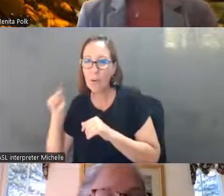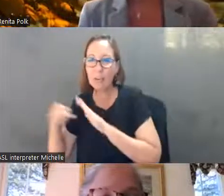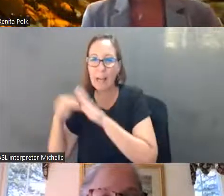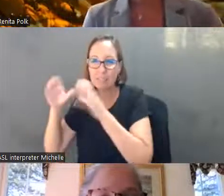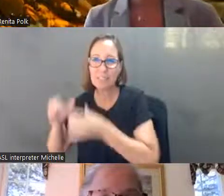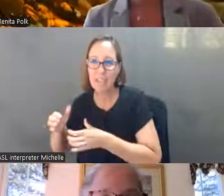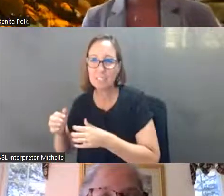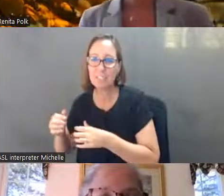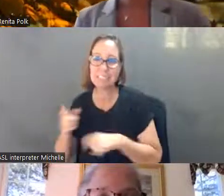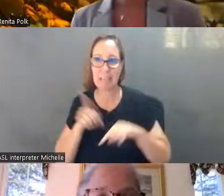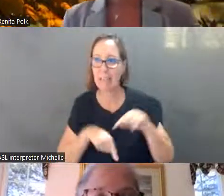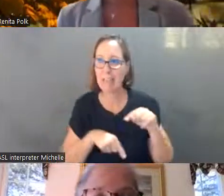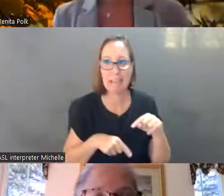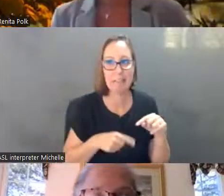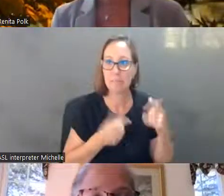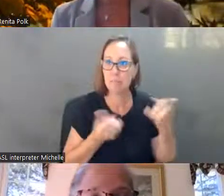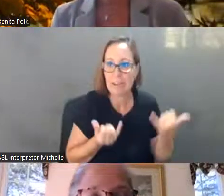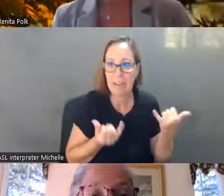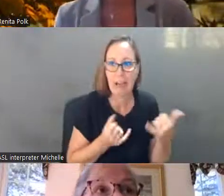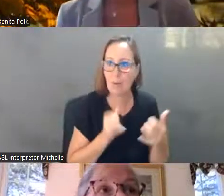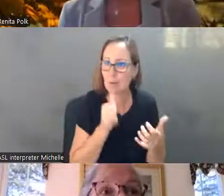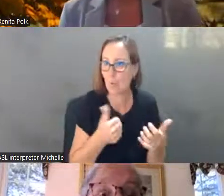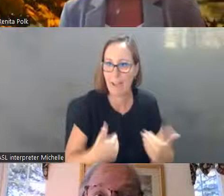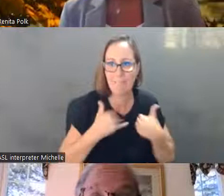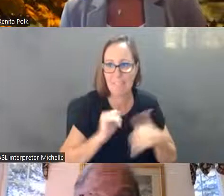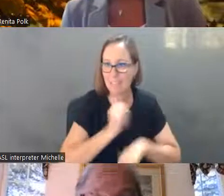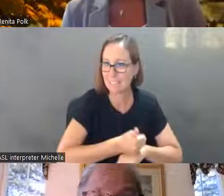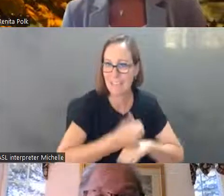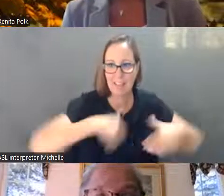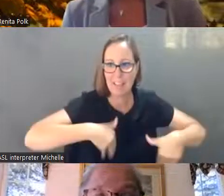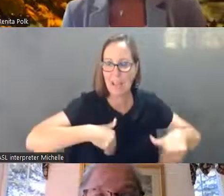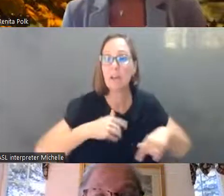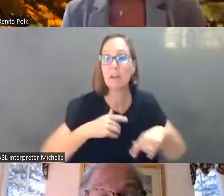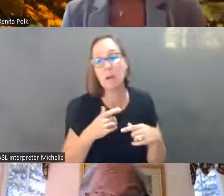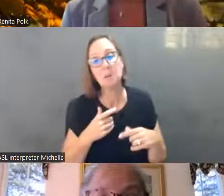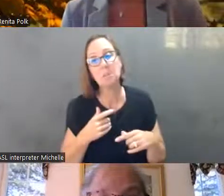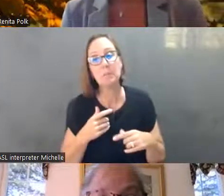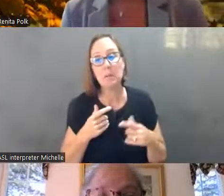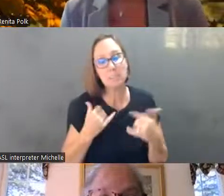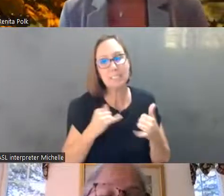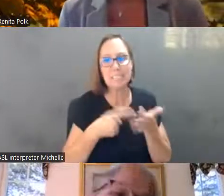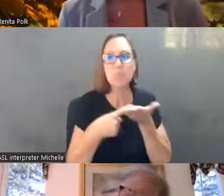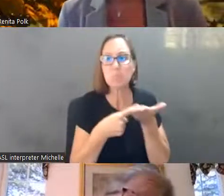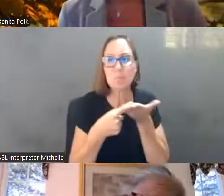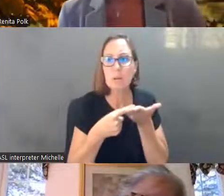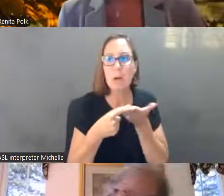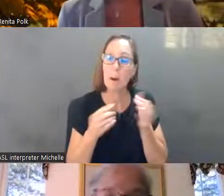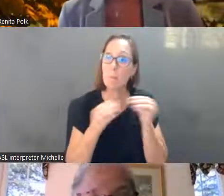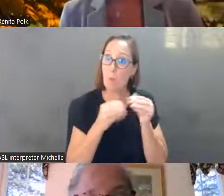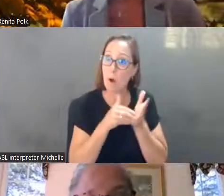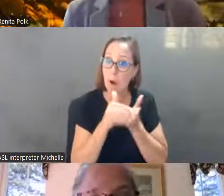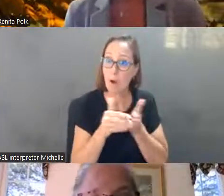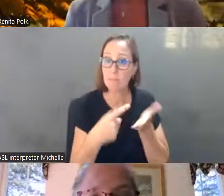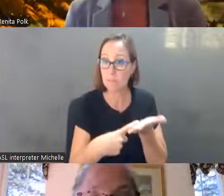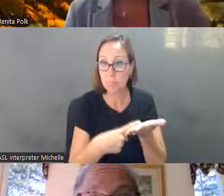Not to say that that's off the table, but I will say that the more that we are able to engage in that discussion, especially with our